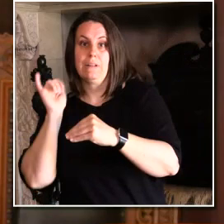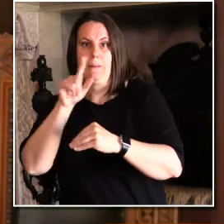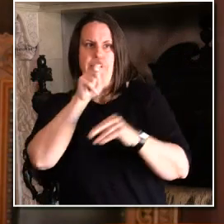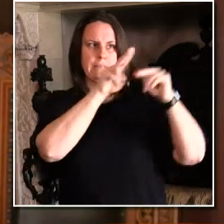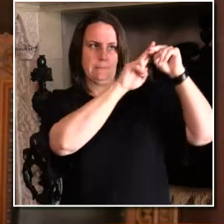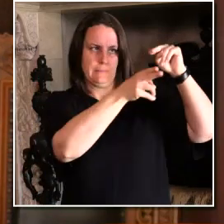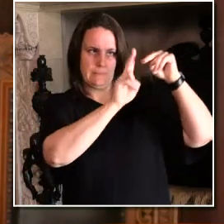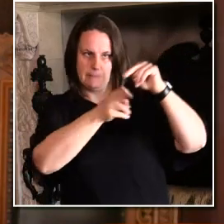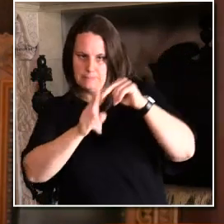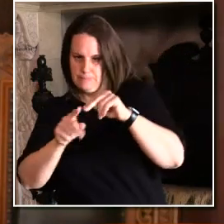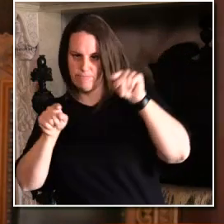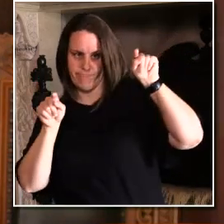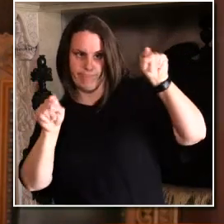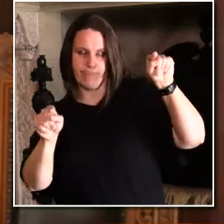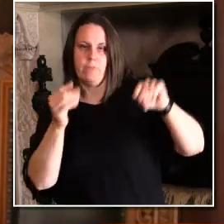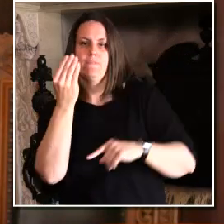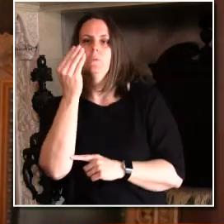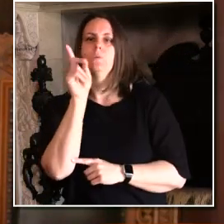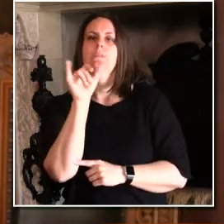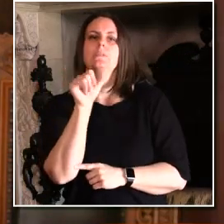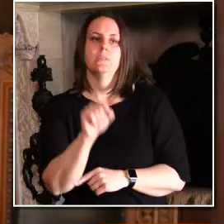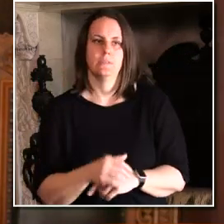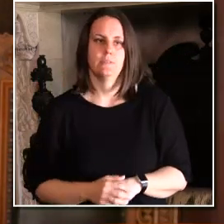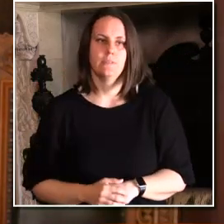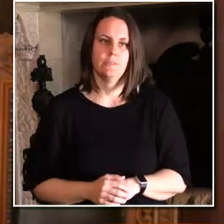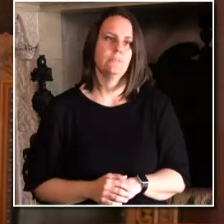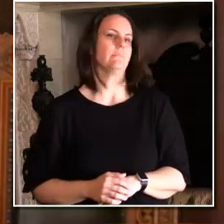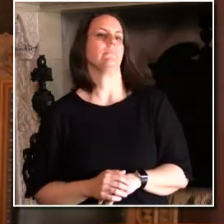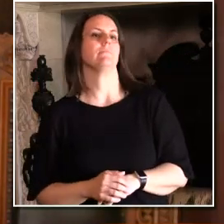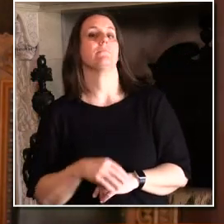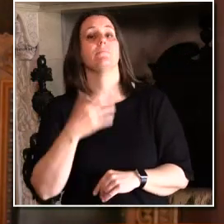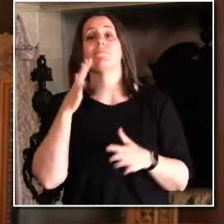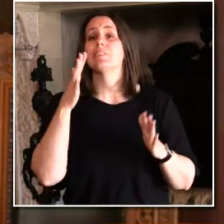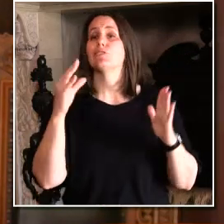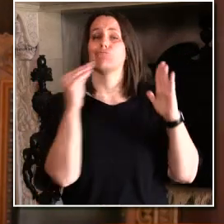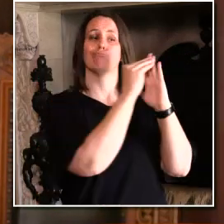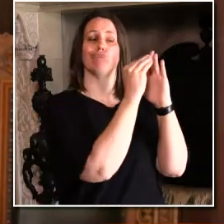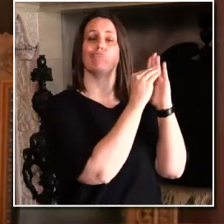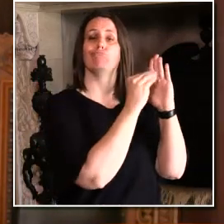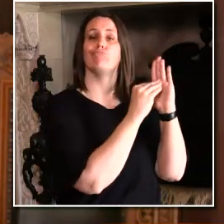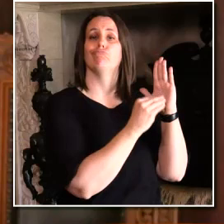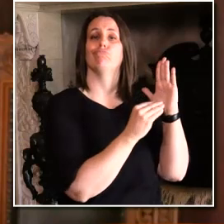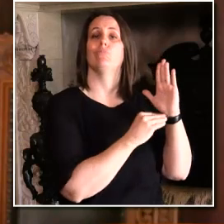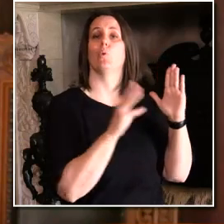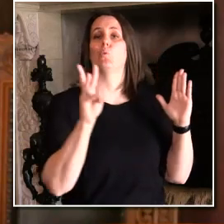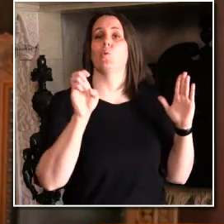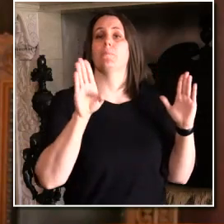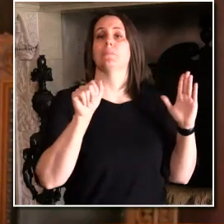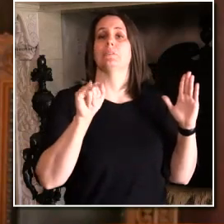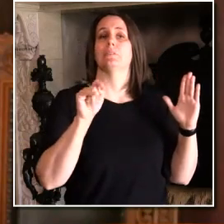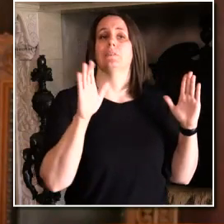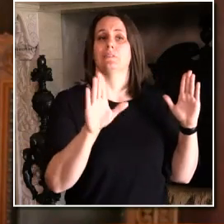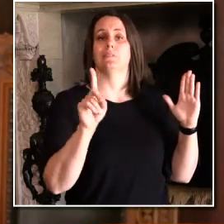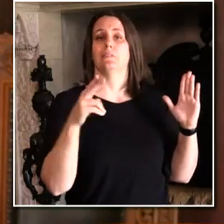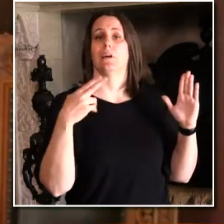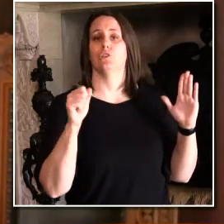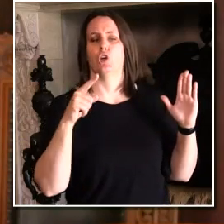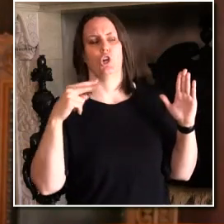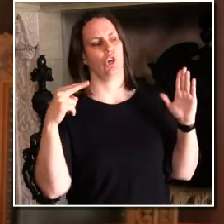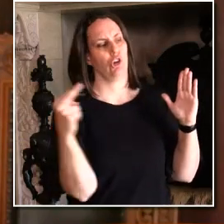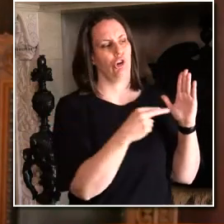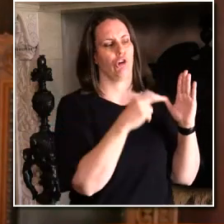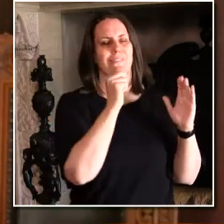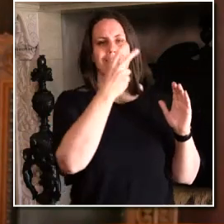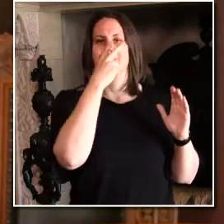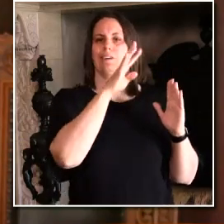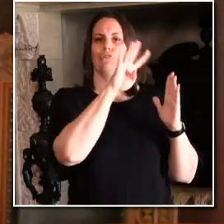And so there are some nice metrics on the DHS website, some nice charts that are helping to start to get a look at this and to see and to sort of show where